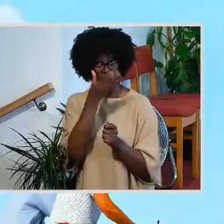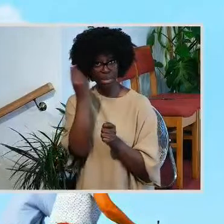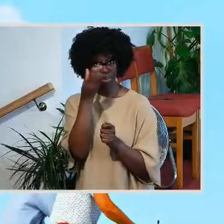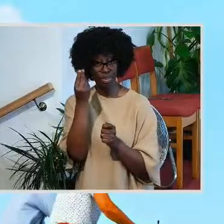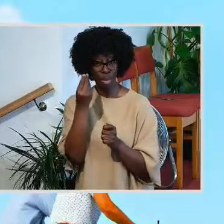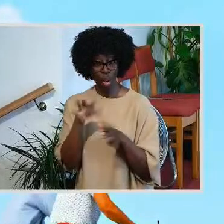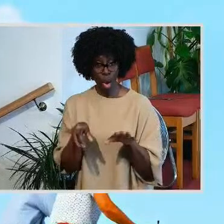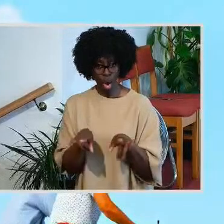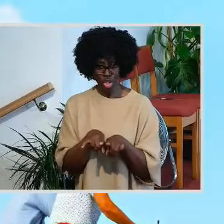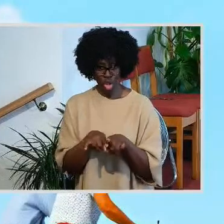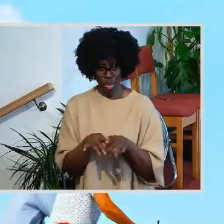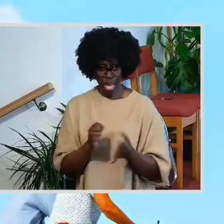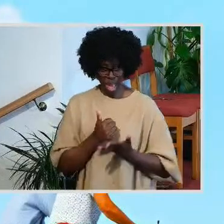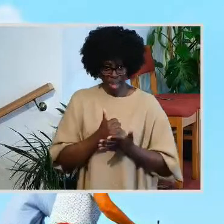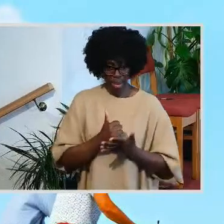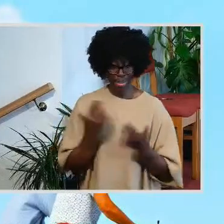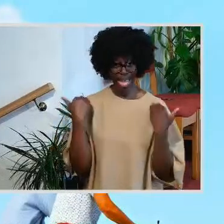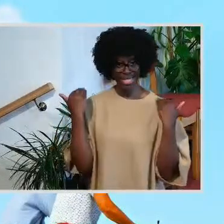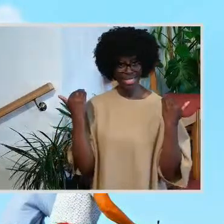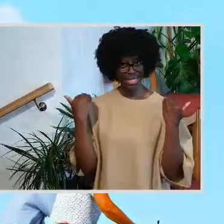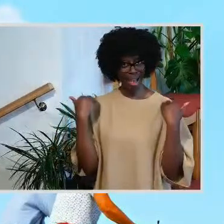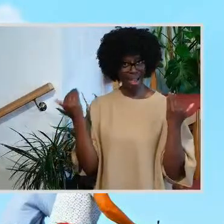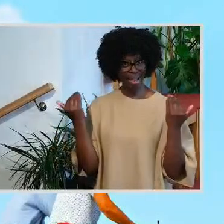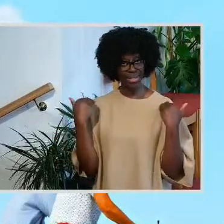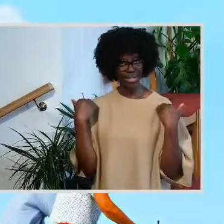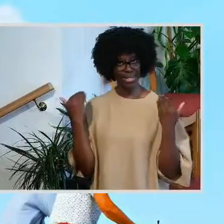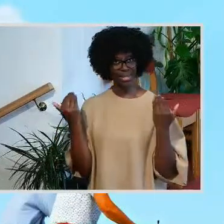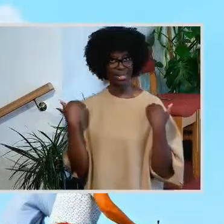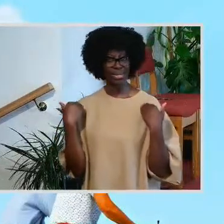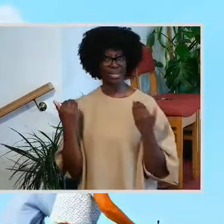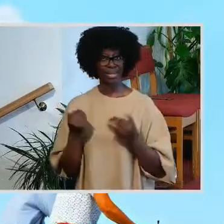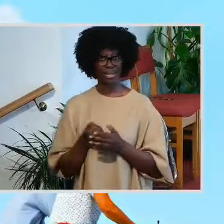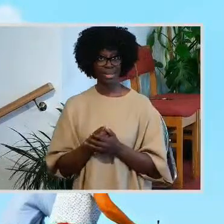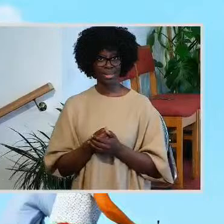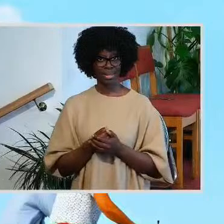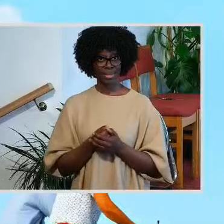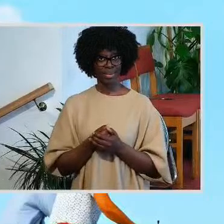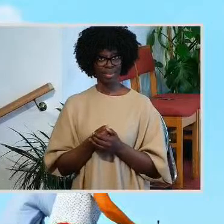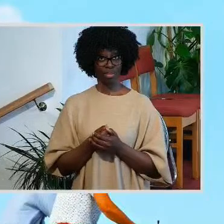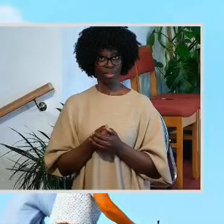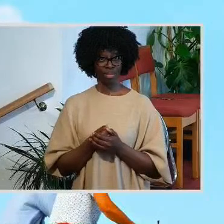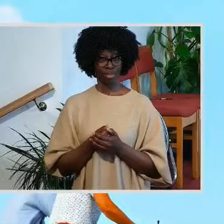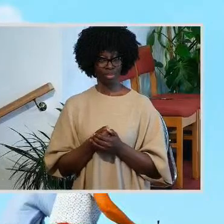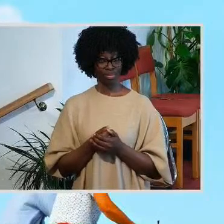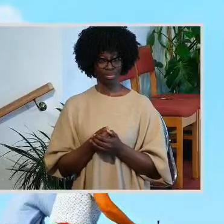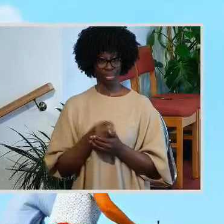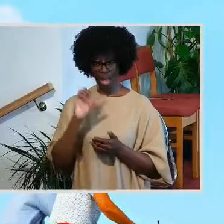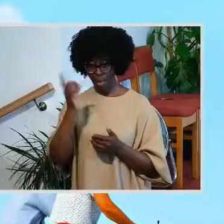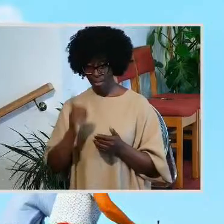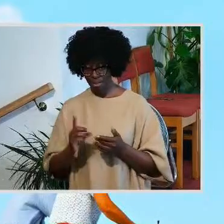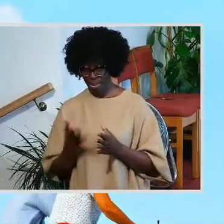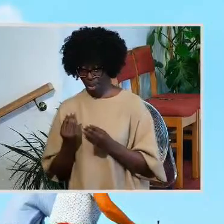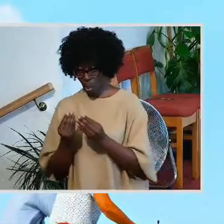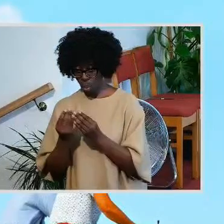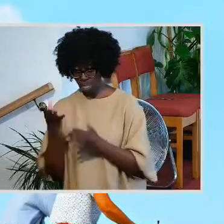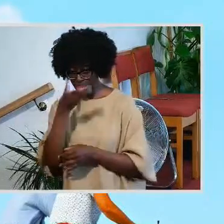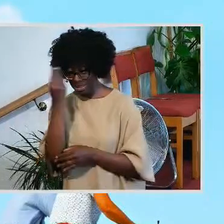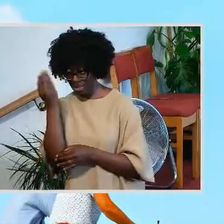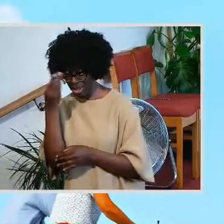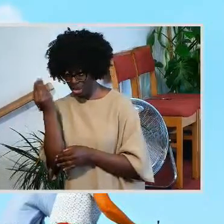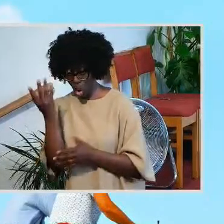Aerobic exercise is really important in helping either people with dementia or for us